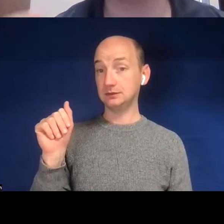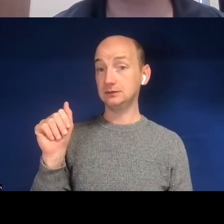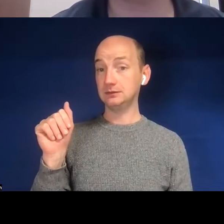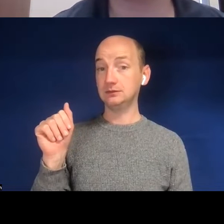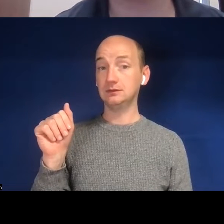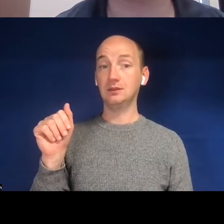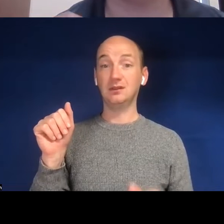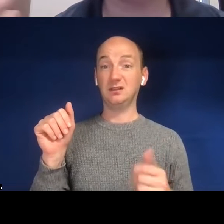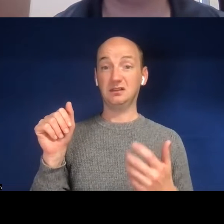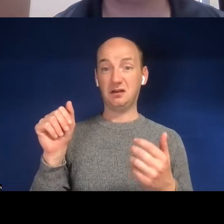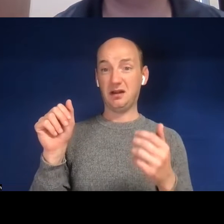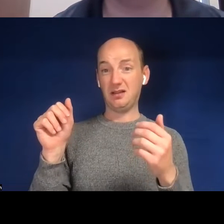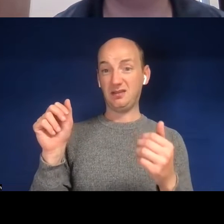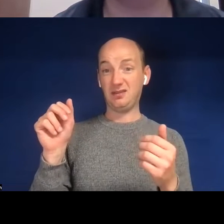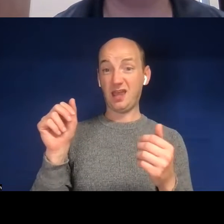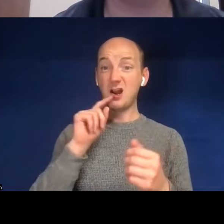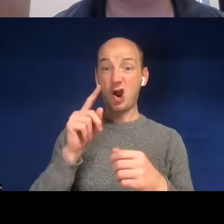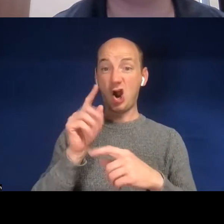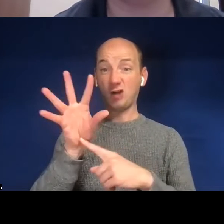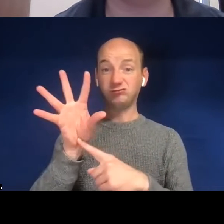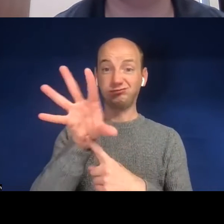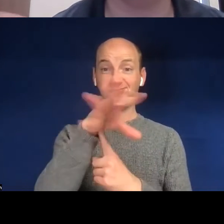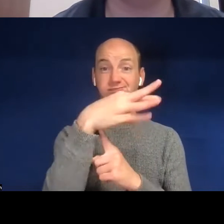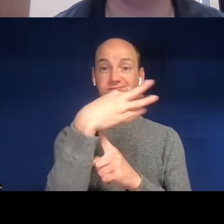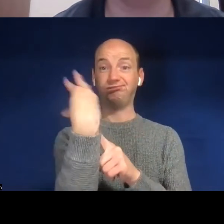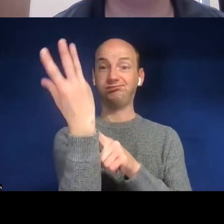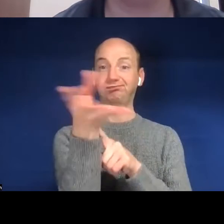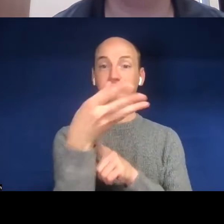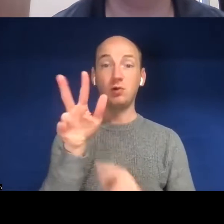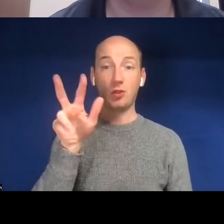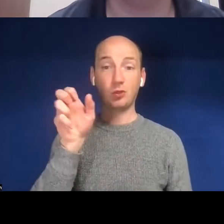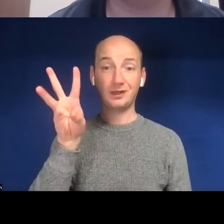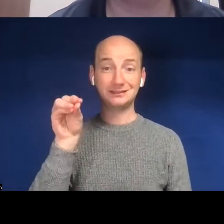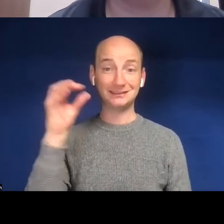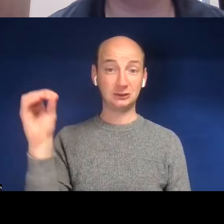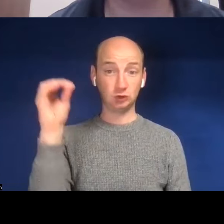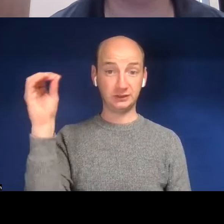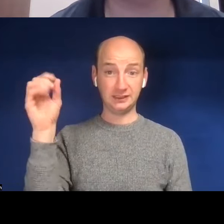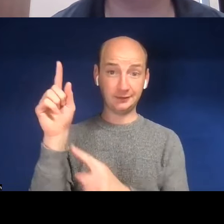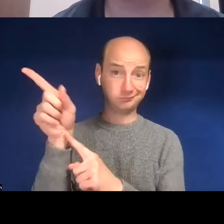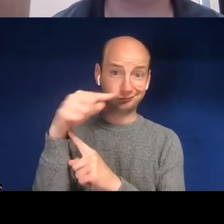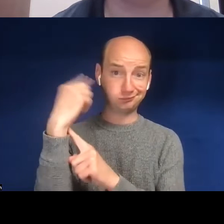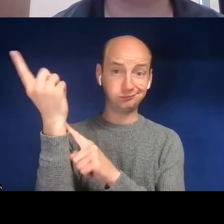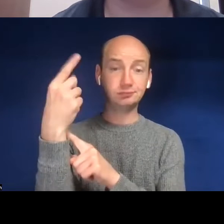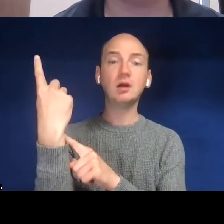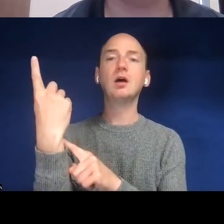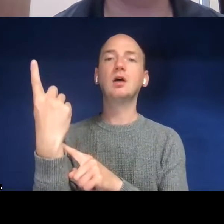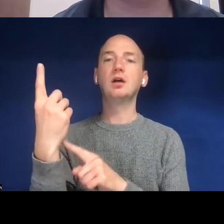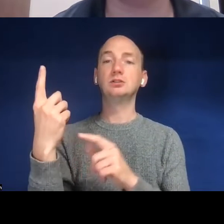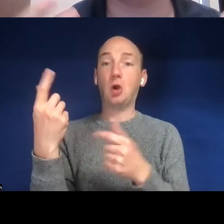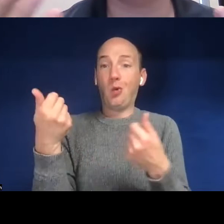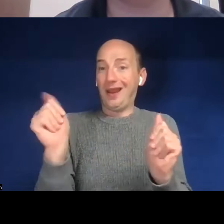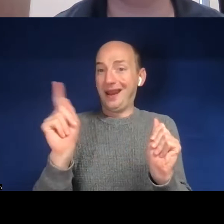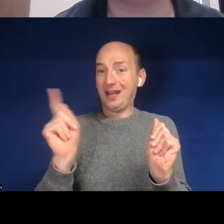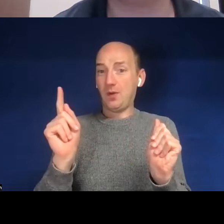from 360 degrees, so you can potentially be located anywhere in the room. Because it's actively transmitting